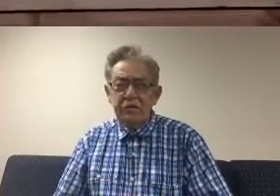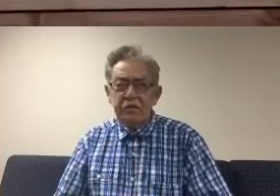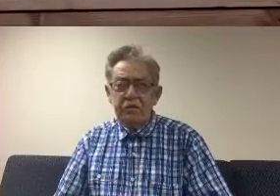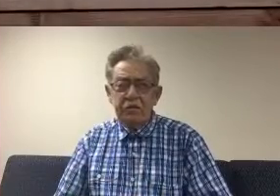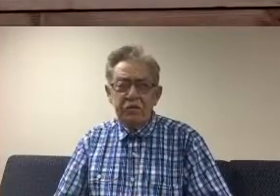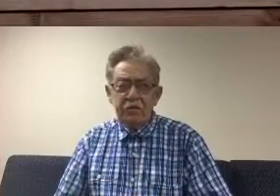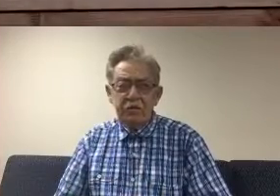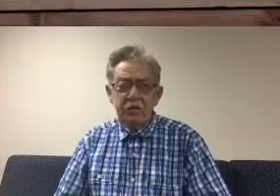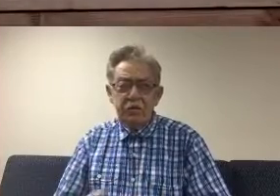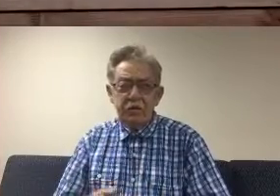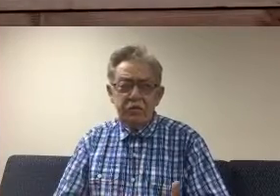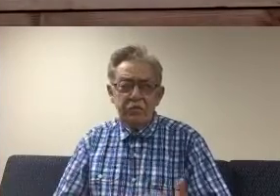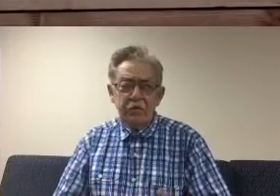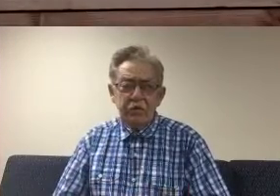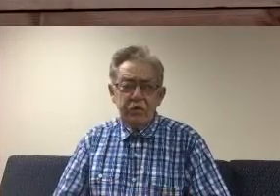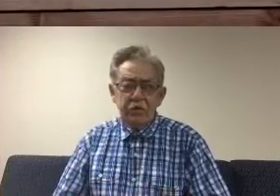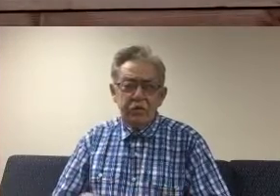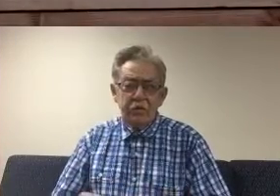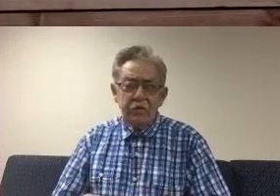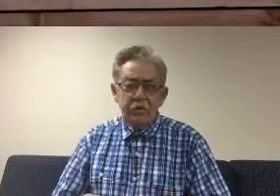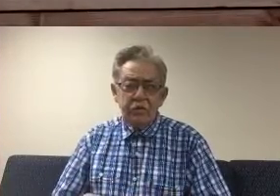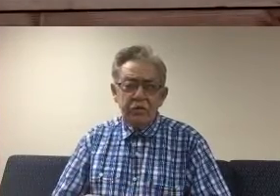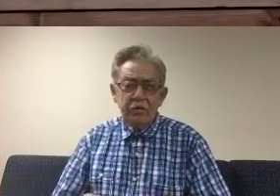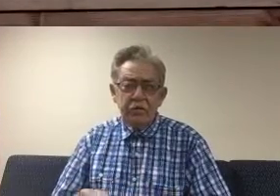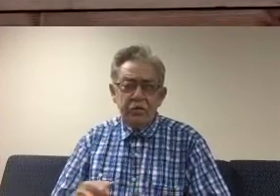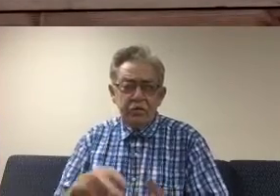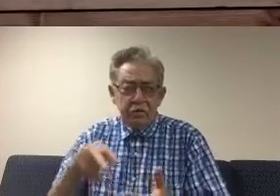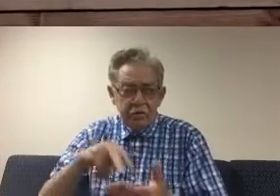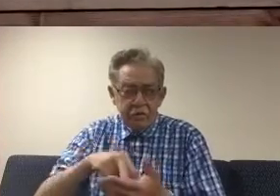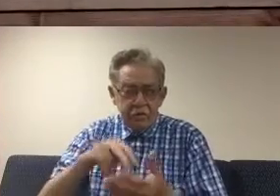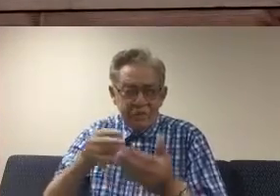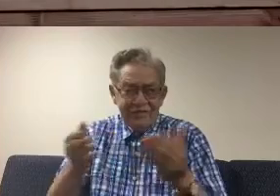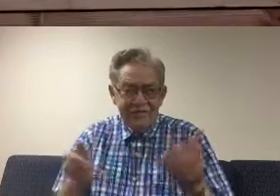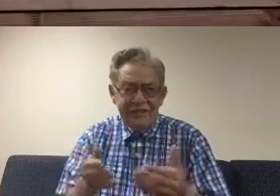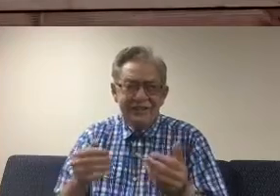Part of my agreement to be pastor is I stand between these boxes.